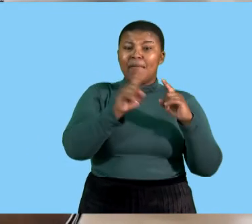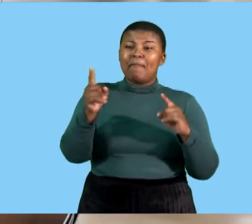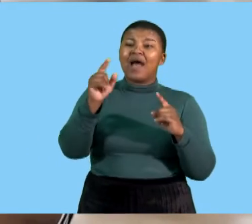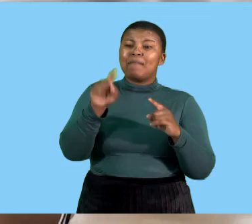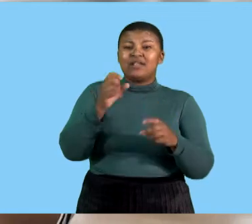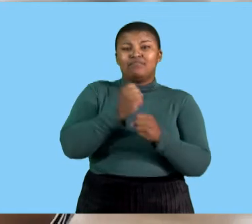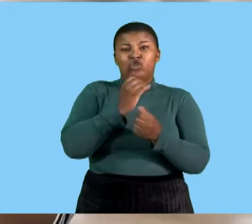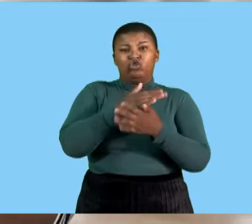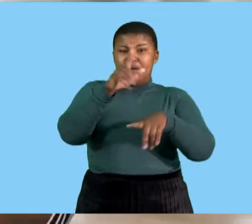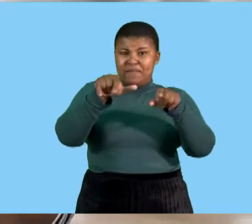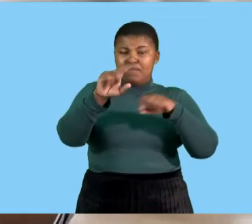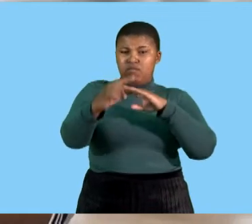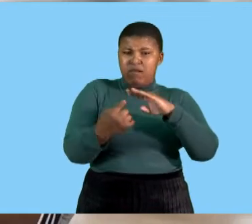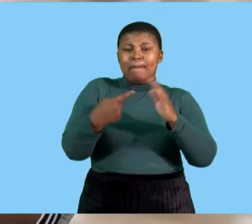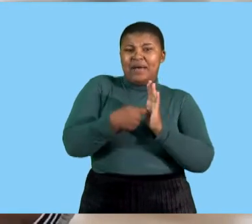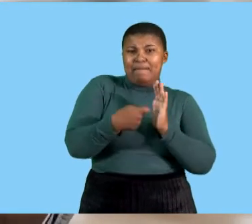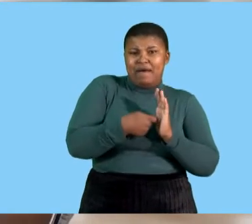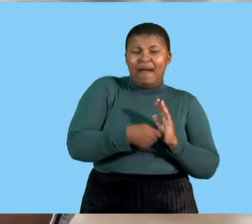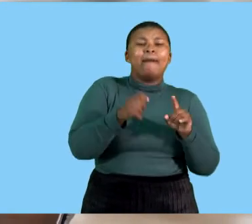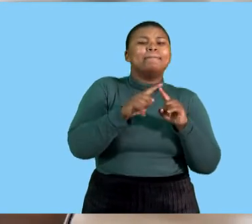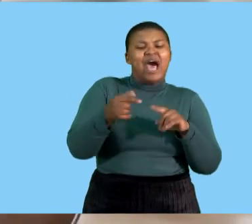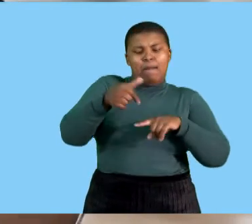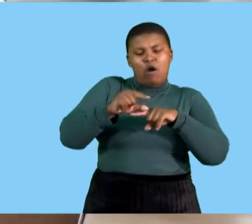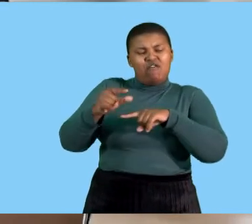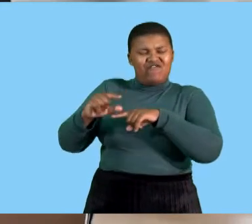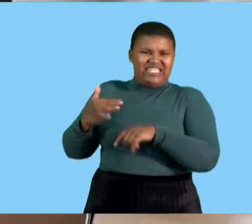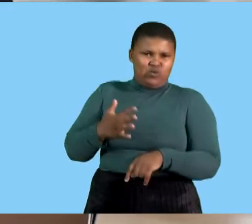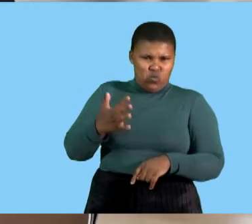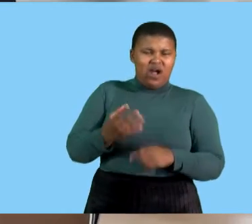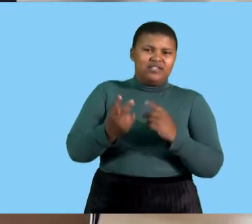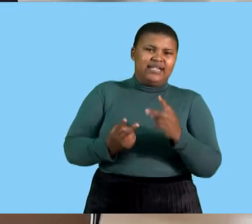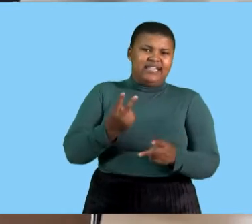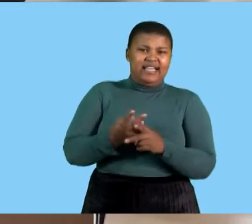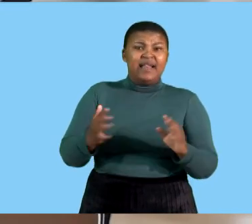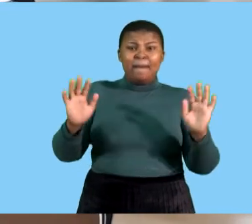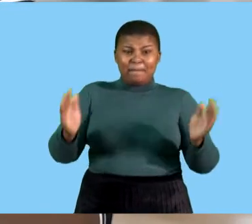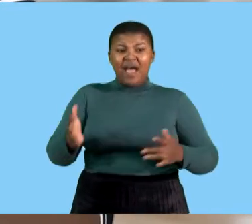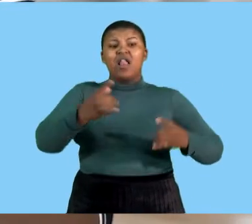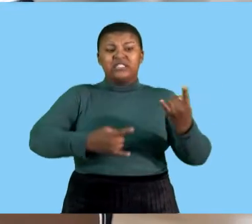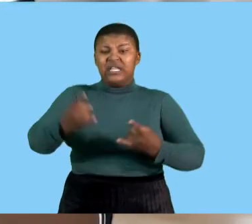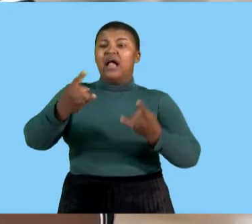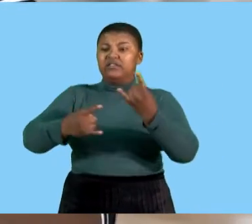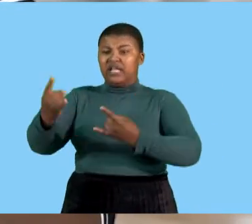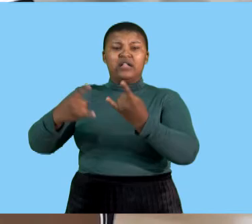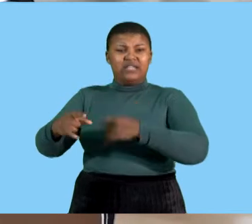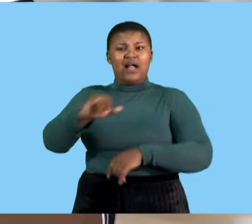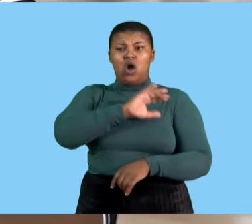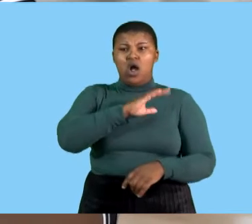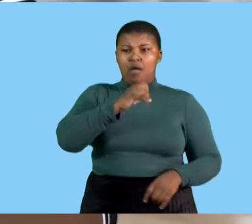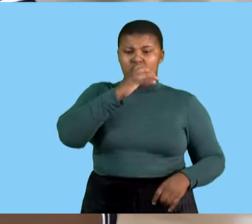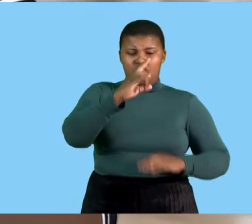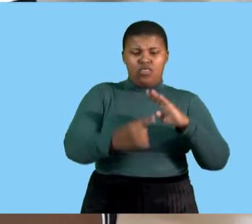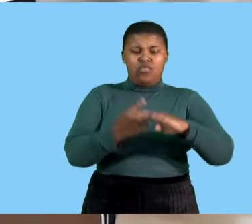price that you're going to put on your product, it needs to be a reasonable price at the end of the day. It's not just about having lots of customers, but also